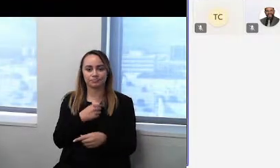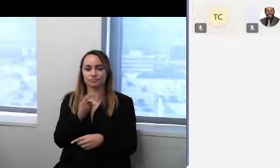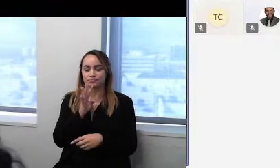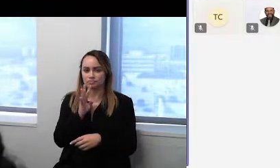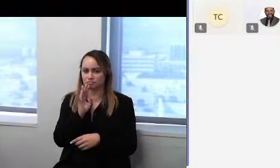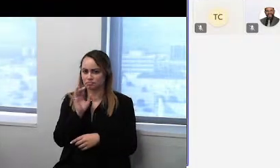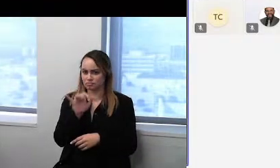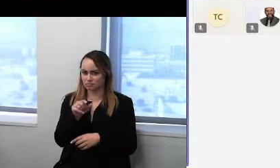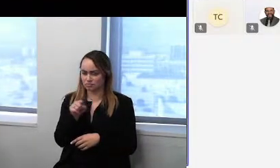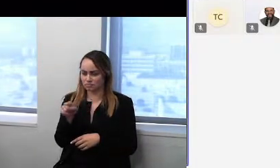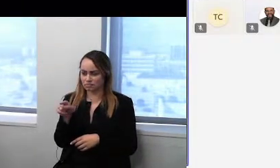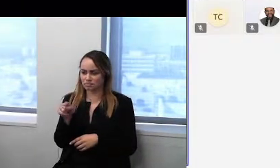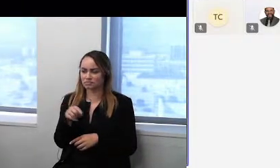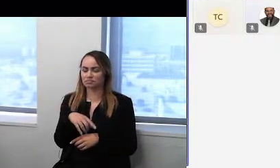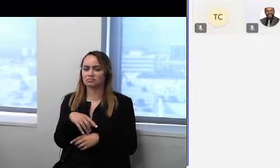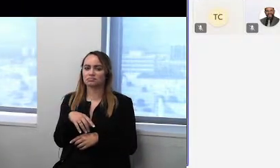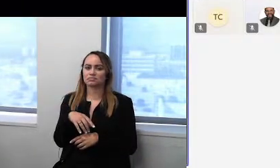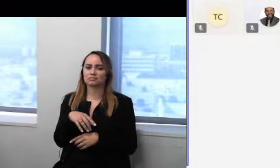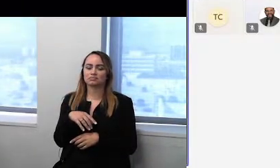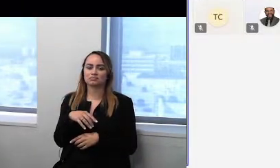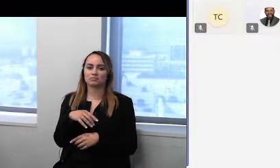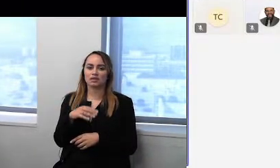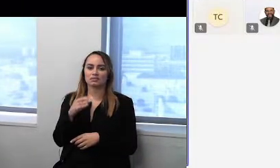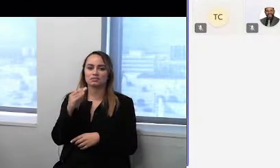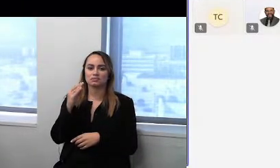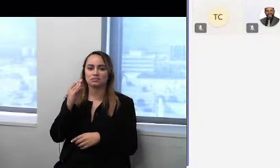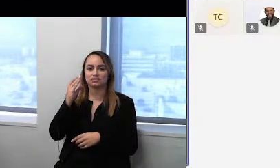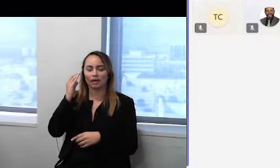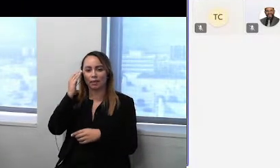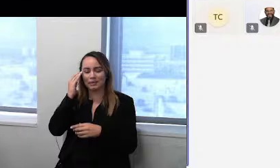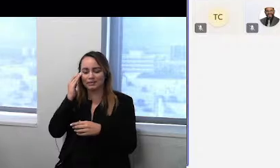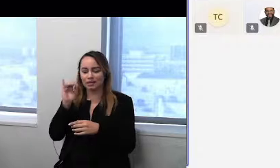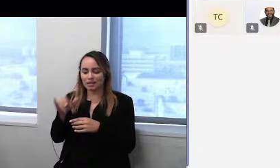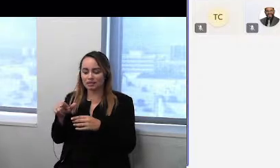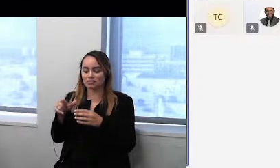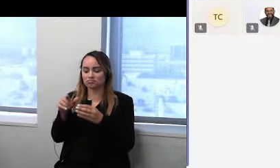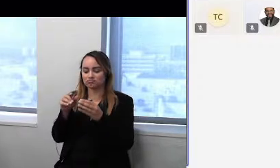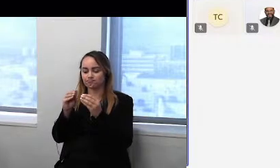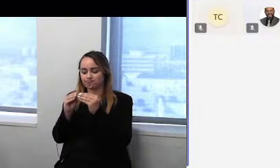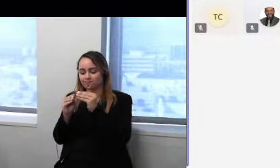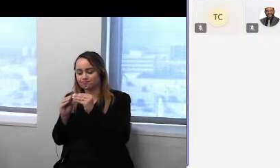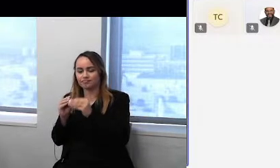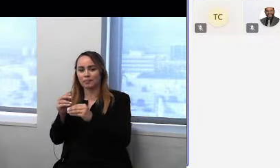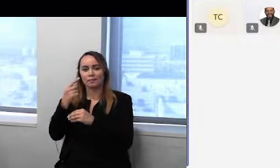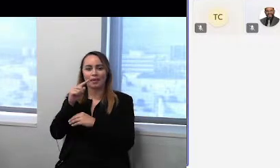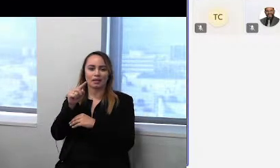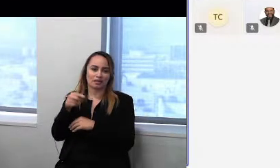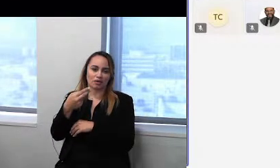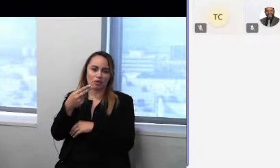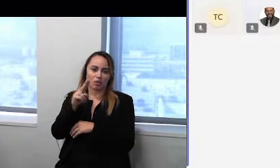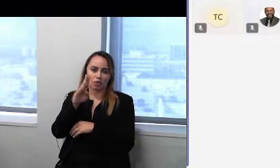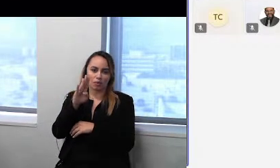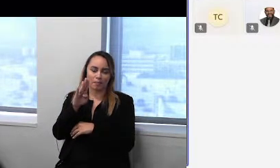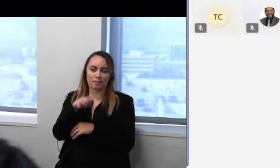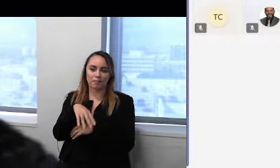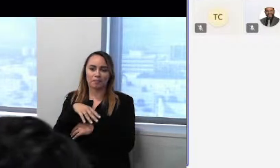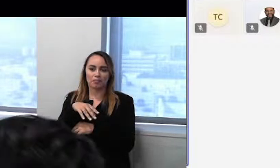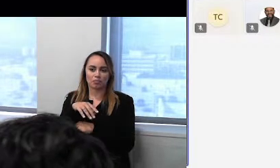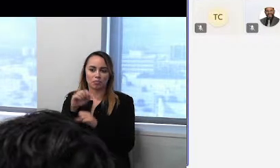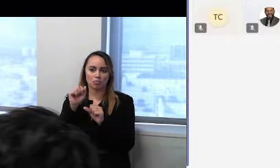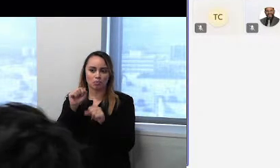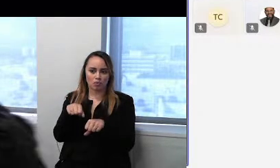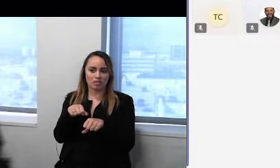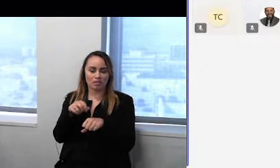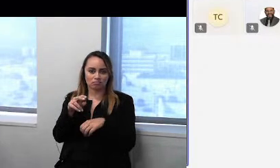that would make a hub useful as a renewable energy hub, and we talked about the breaker and a half, et cetera, my question